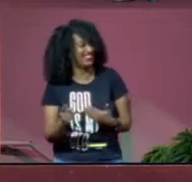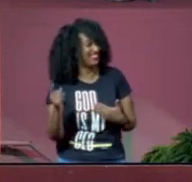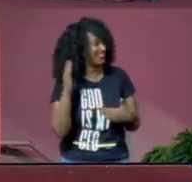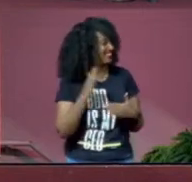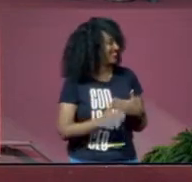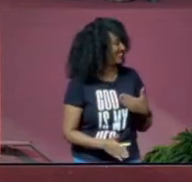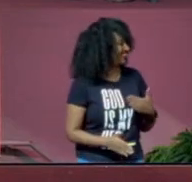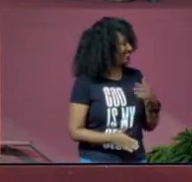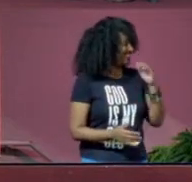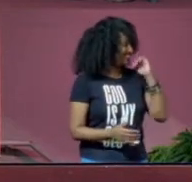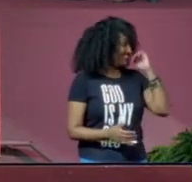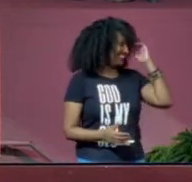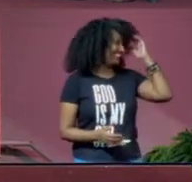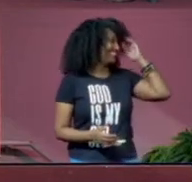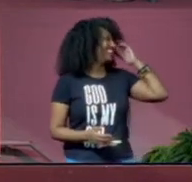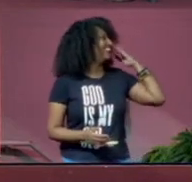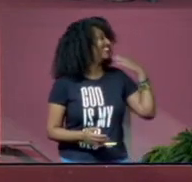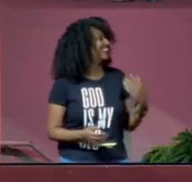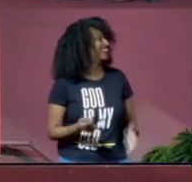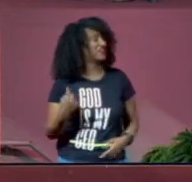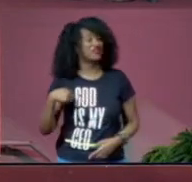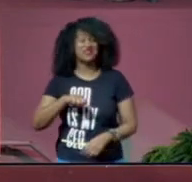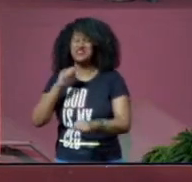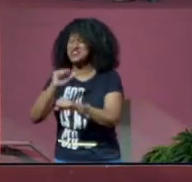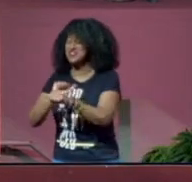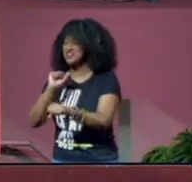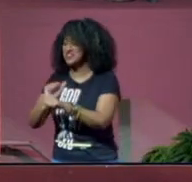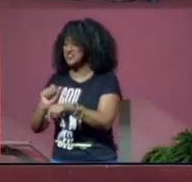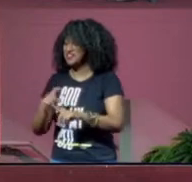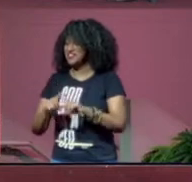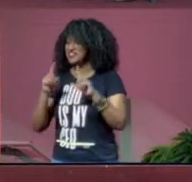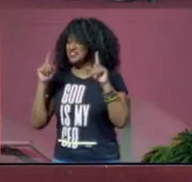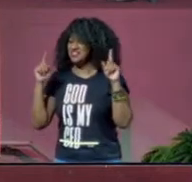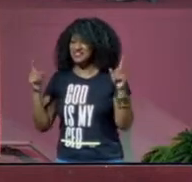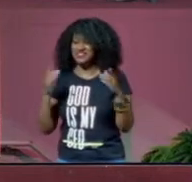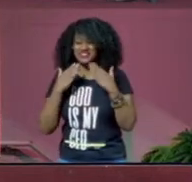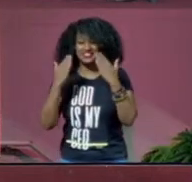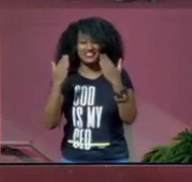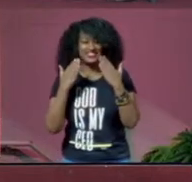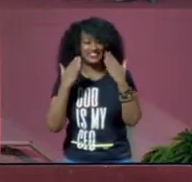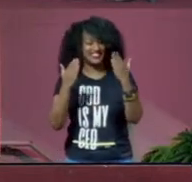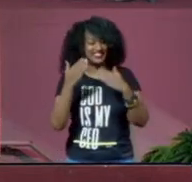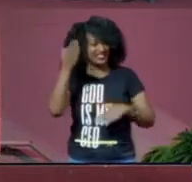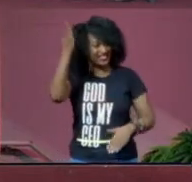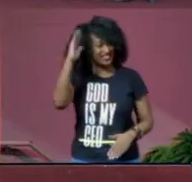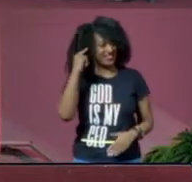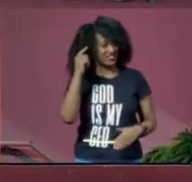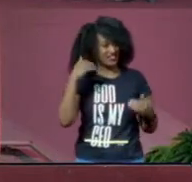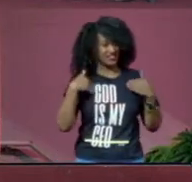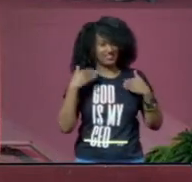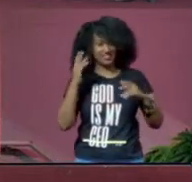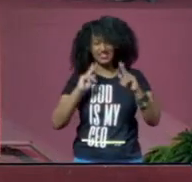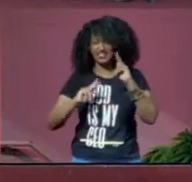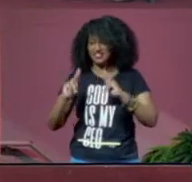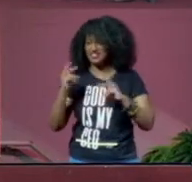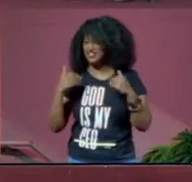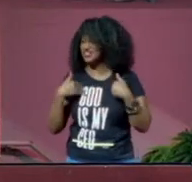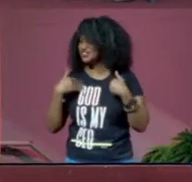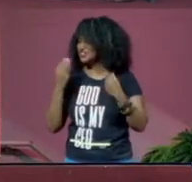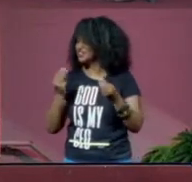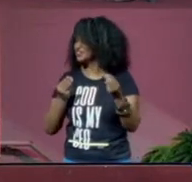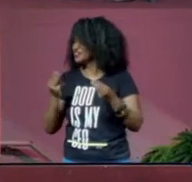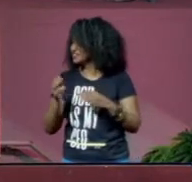are overworking ourselves and taxing ourselves. Amen. But we give God thanks and praise for our young people, for all of our youth ministry leaders. I'm gonna make